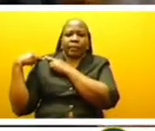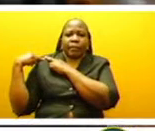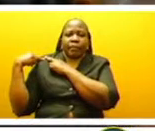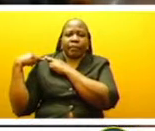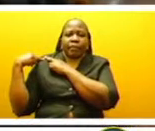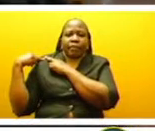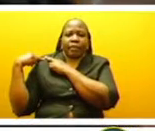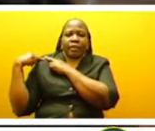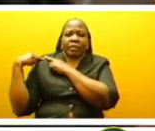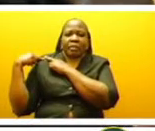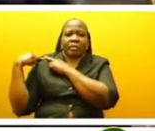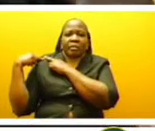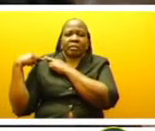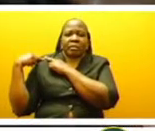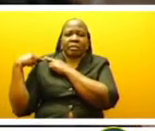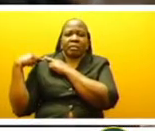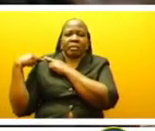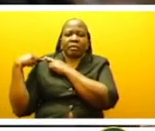akin to